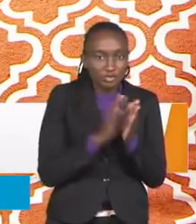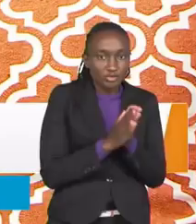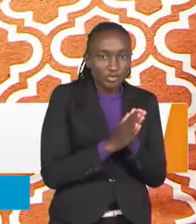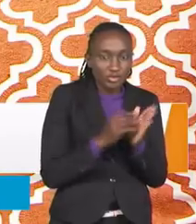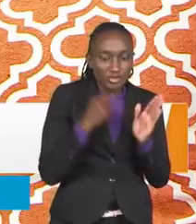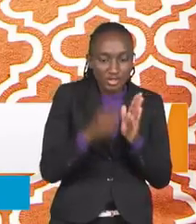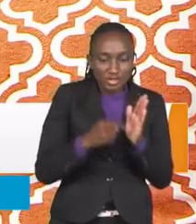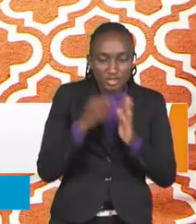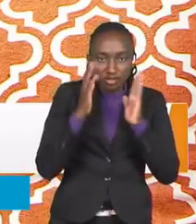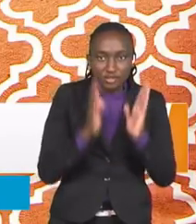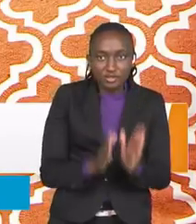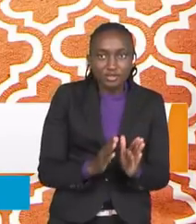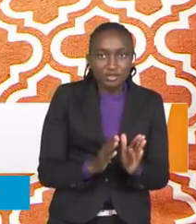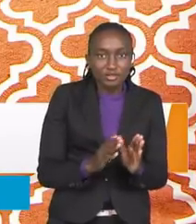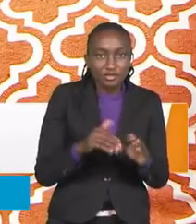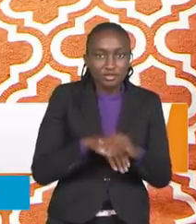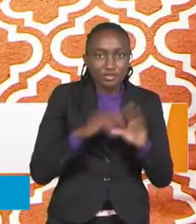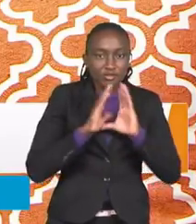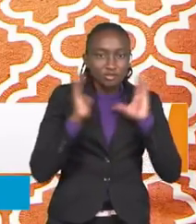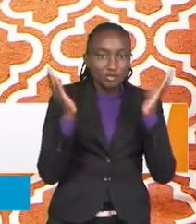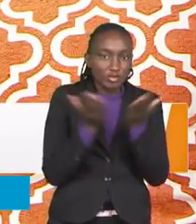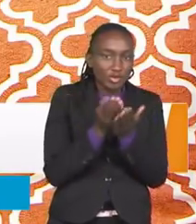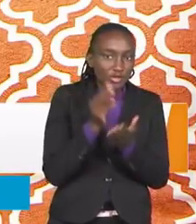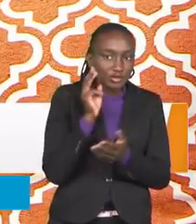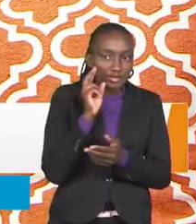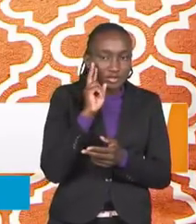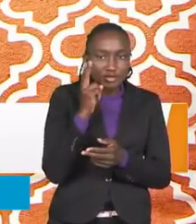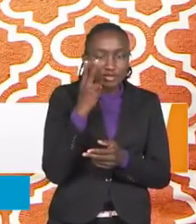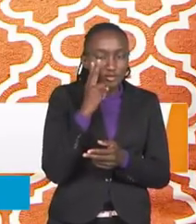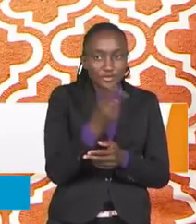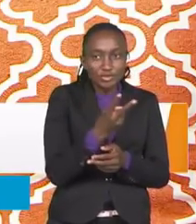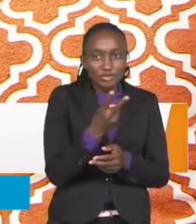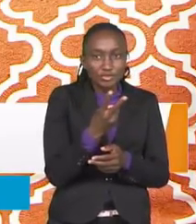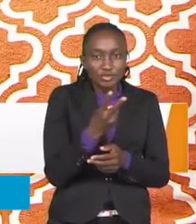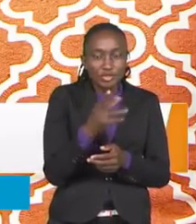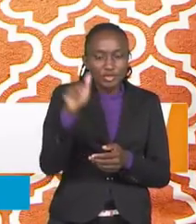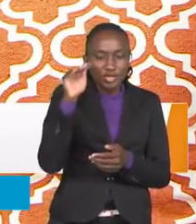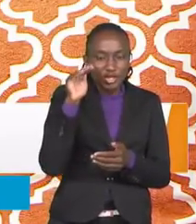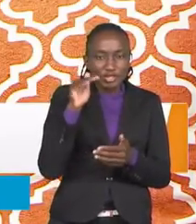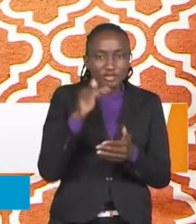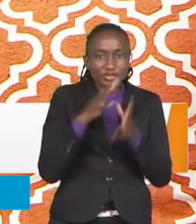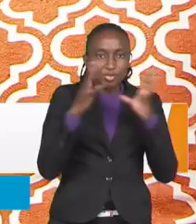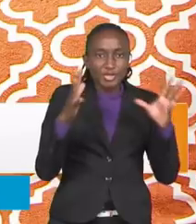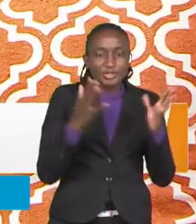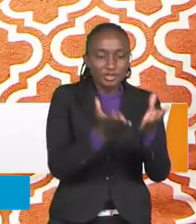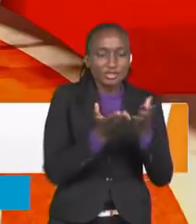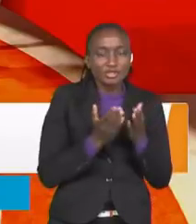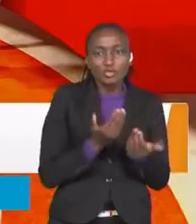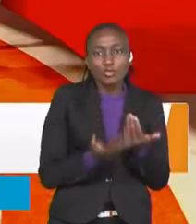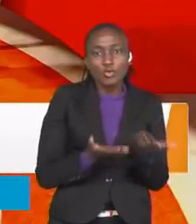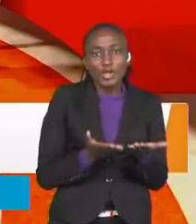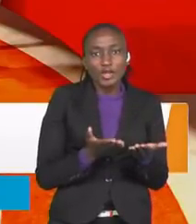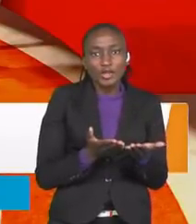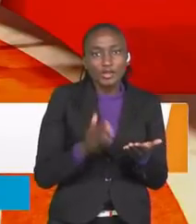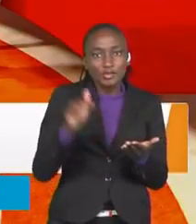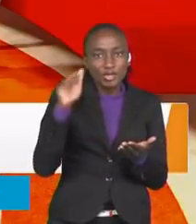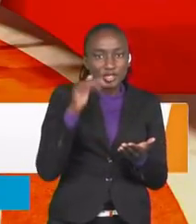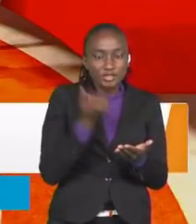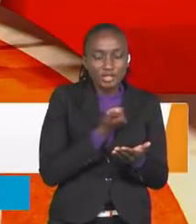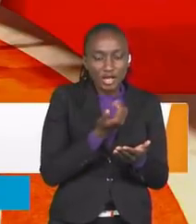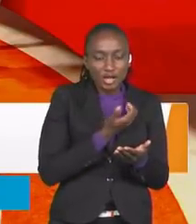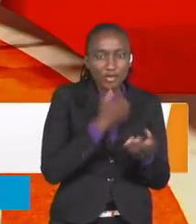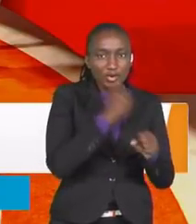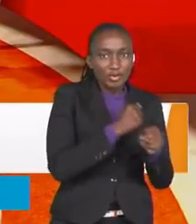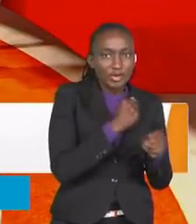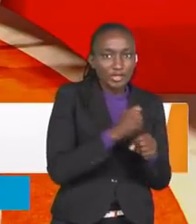the ground at World Vision and say, where is the greatest need? And we asked our staff, because we have staff